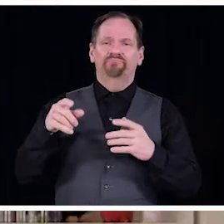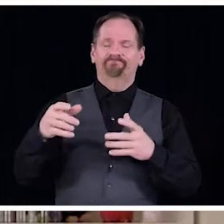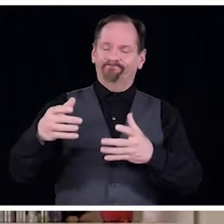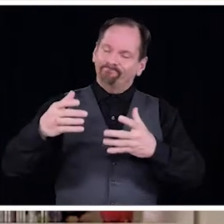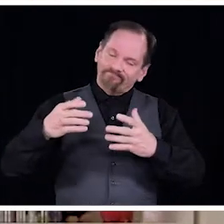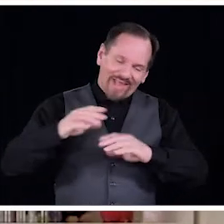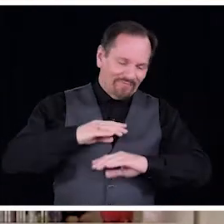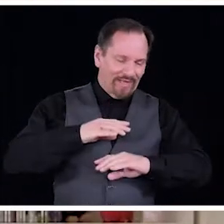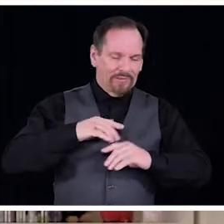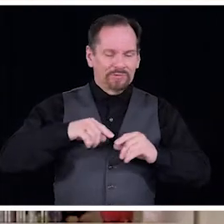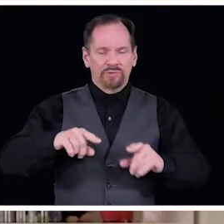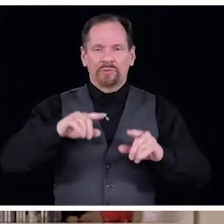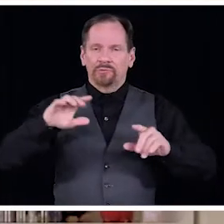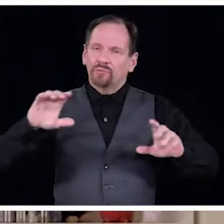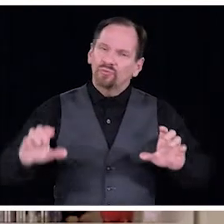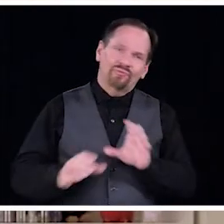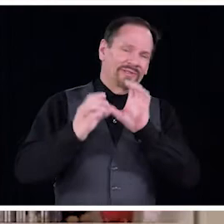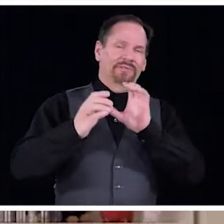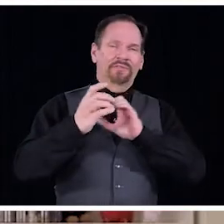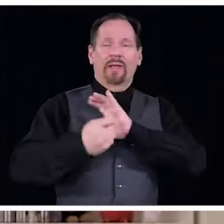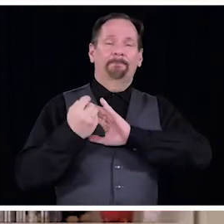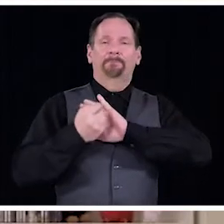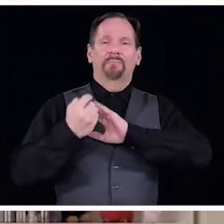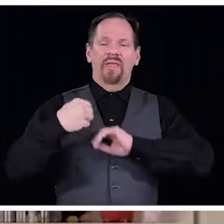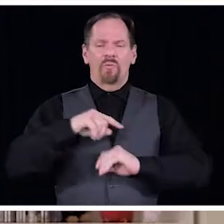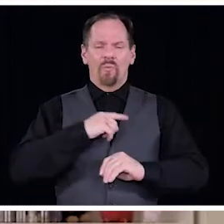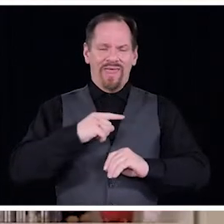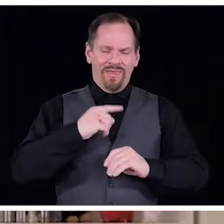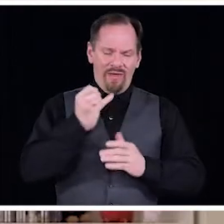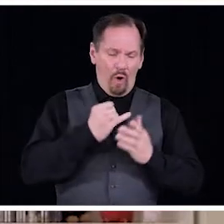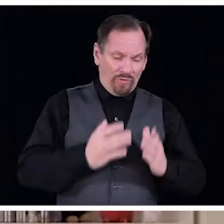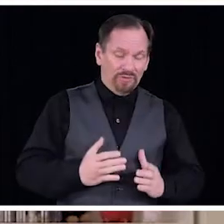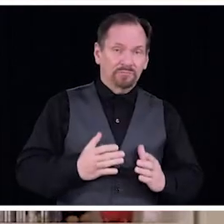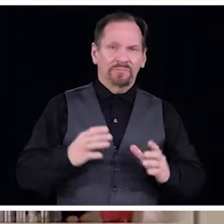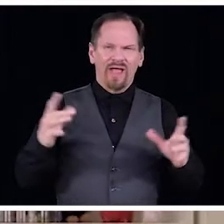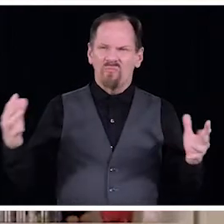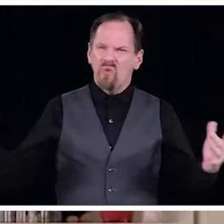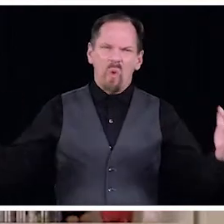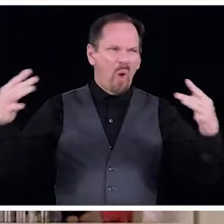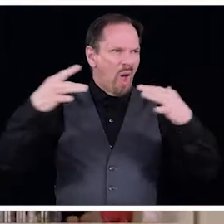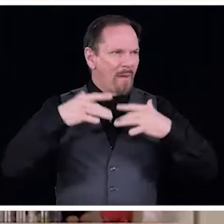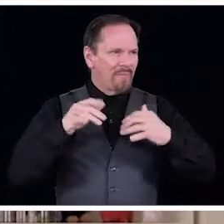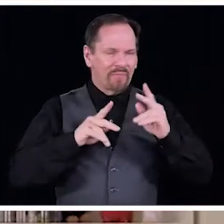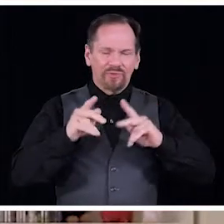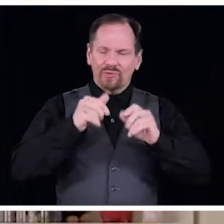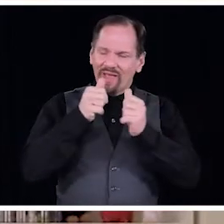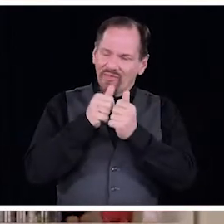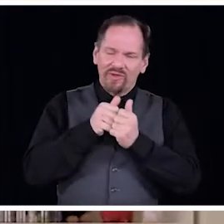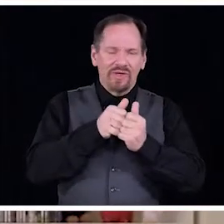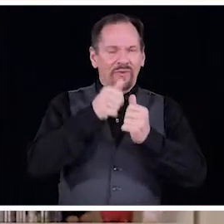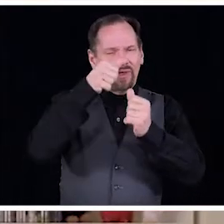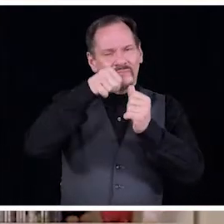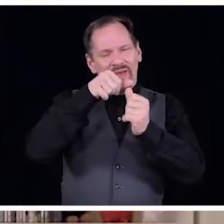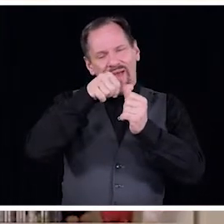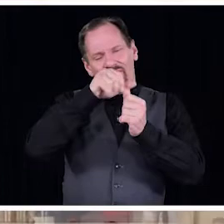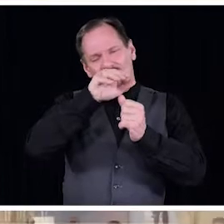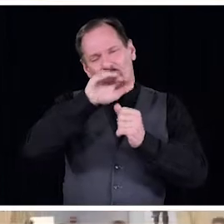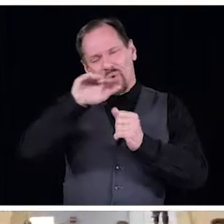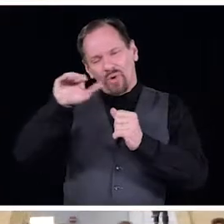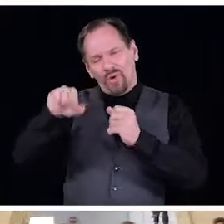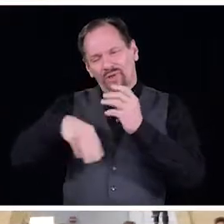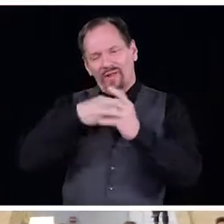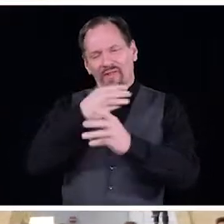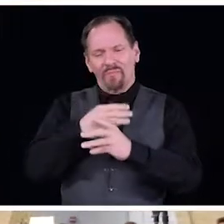of what we have done to fulfill our duty as artists of bringing people together and of reminding the world that beauty still endures.